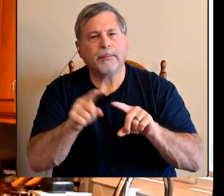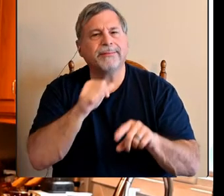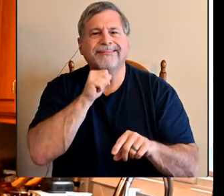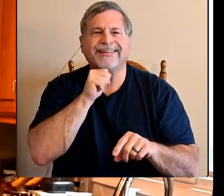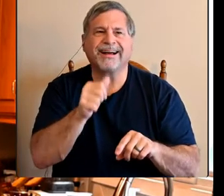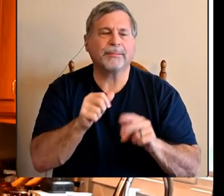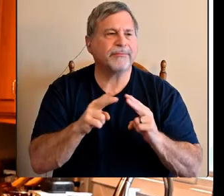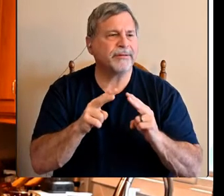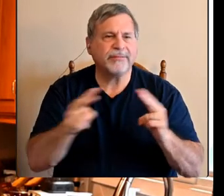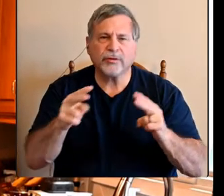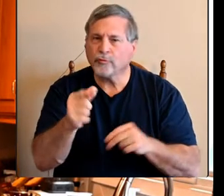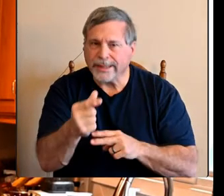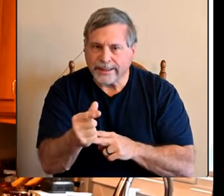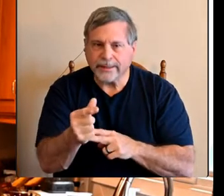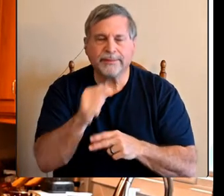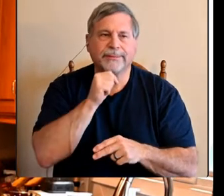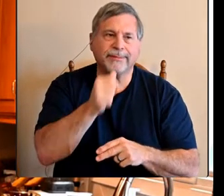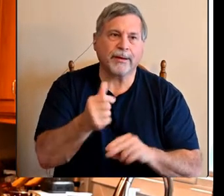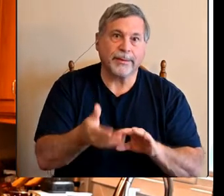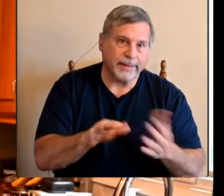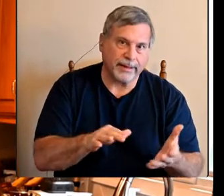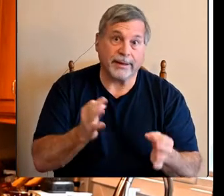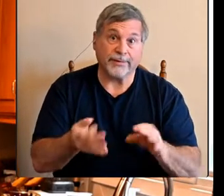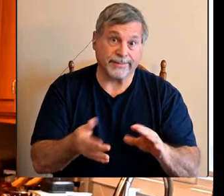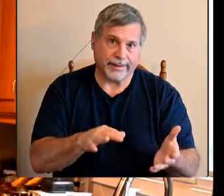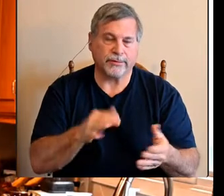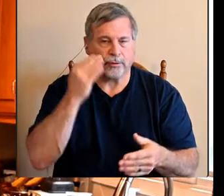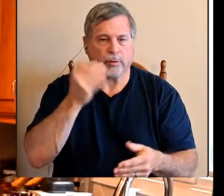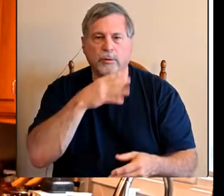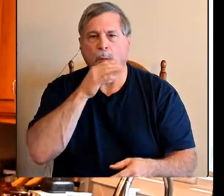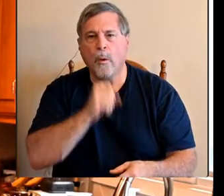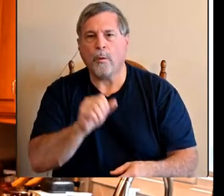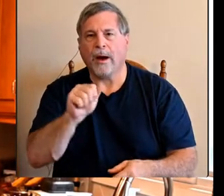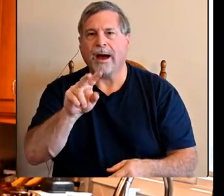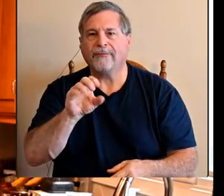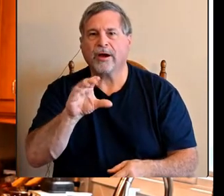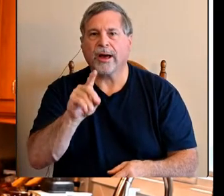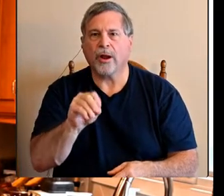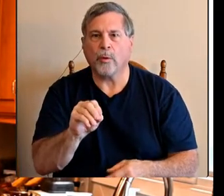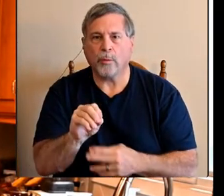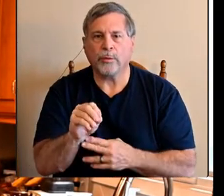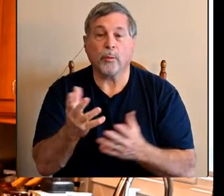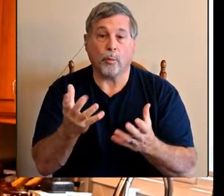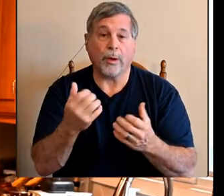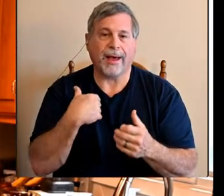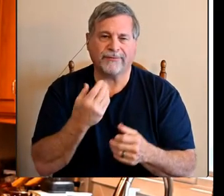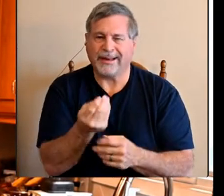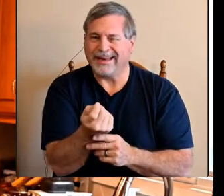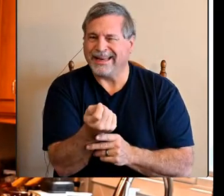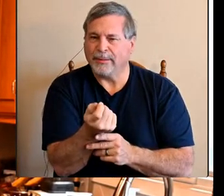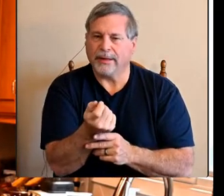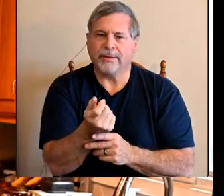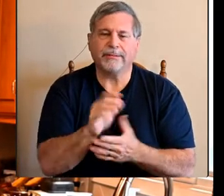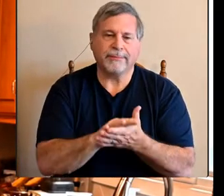not gonna be real real green and it's not gonna be dead if it's dead you know it's an old avocado so you want to have that to have a little bit of